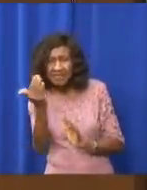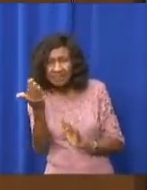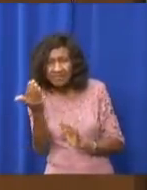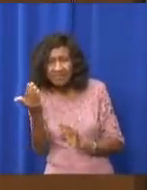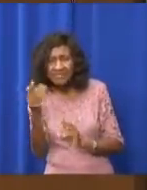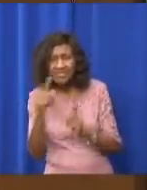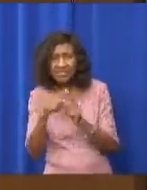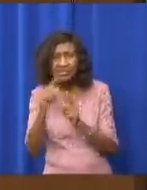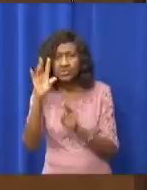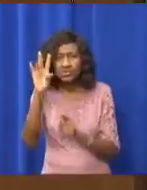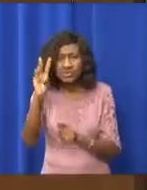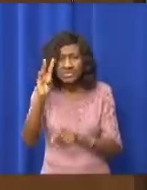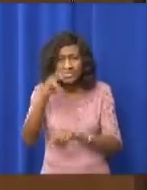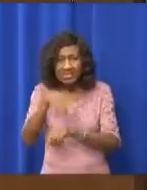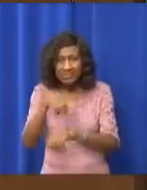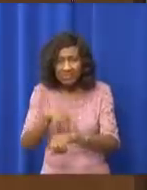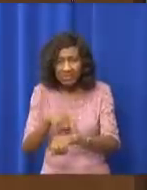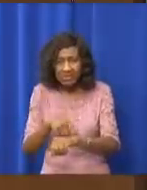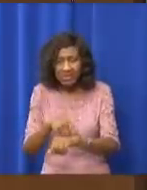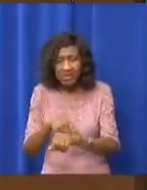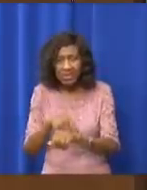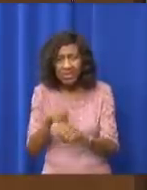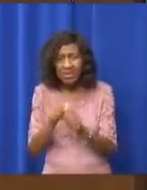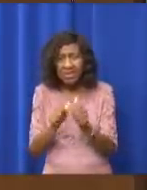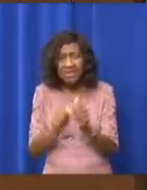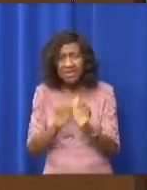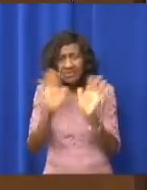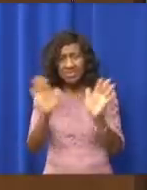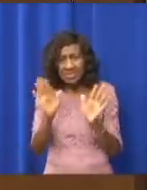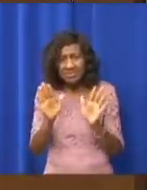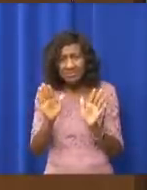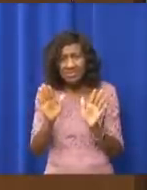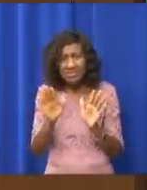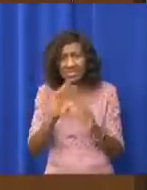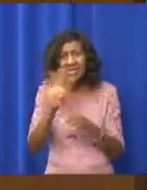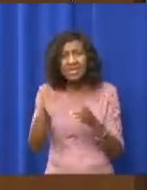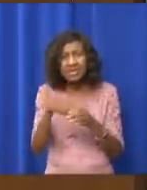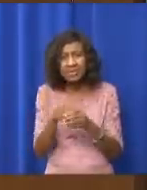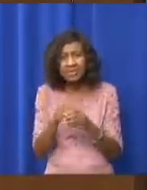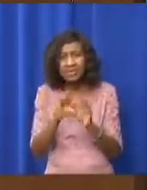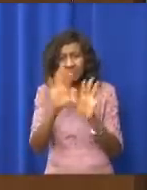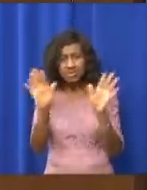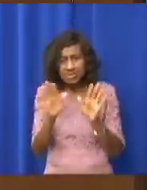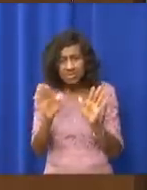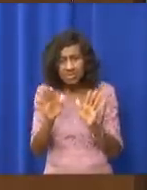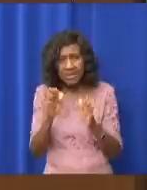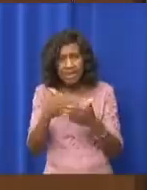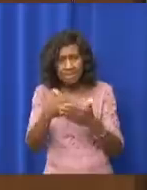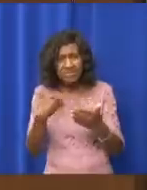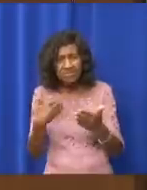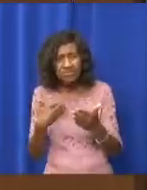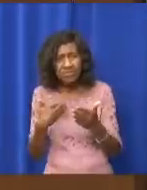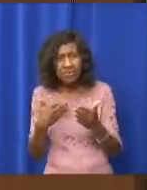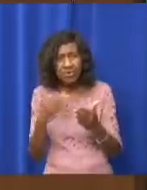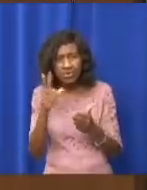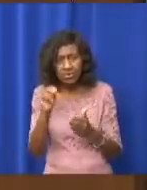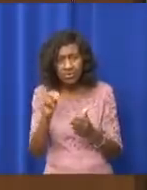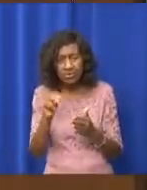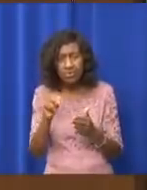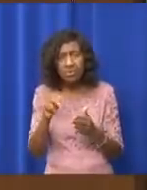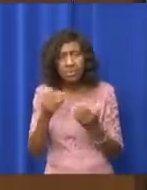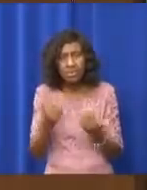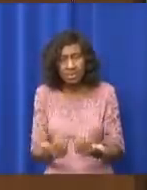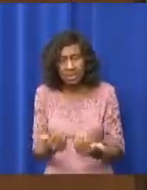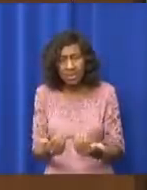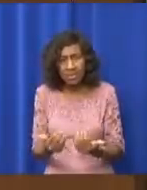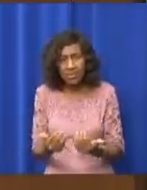and 7 p.m. each evening, and that includes this Sunday, which had previously been prohibited by order of curfew. So that's the